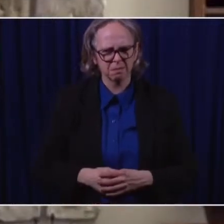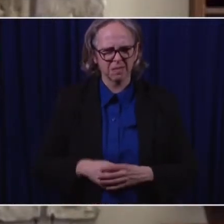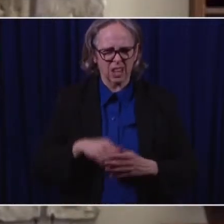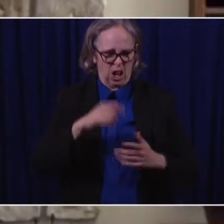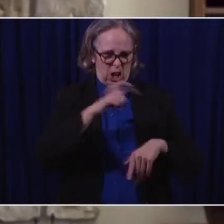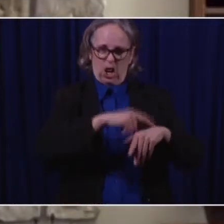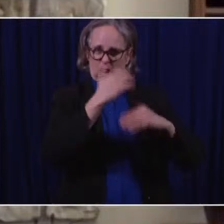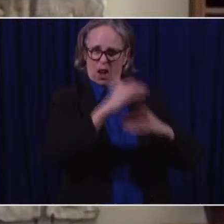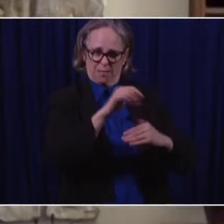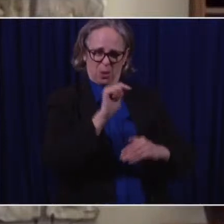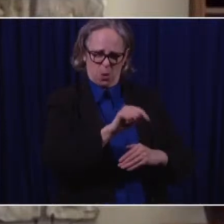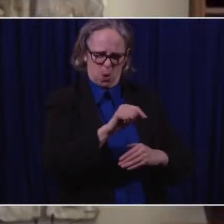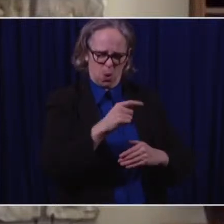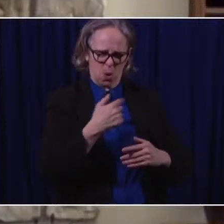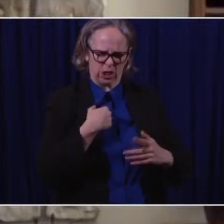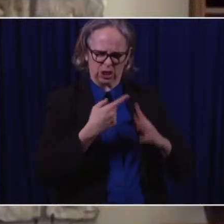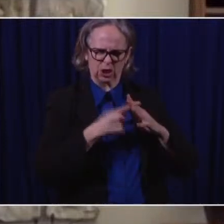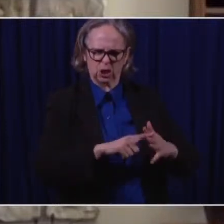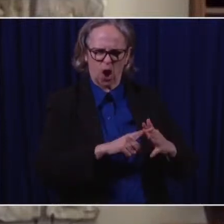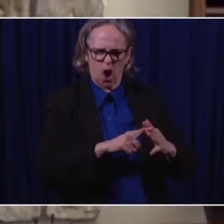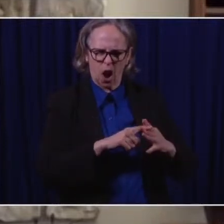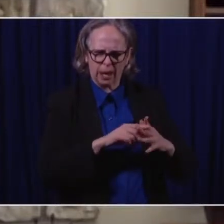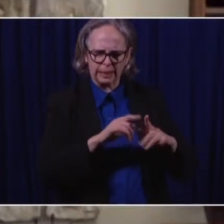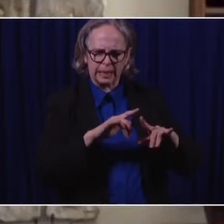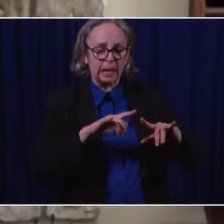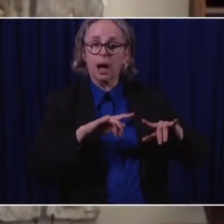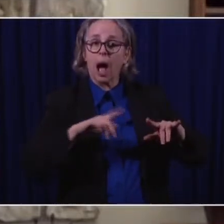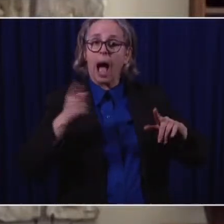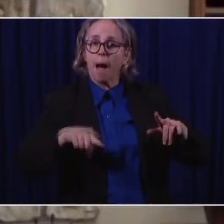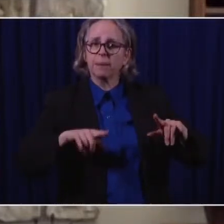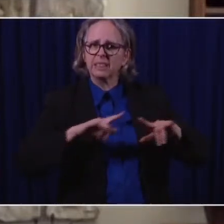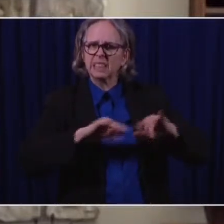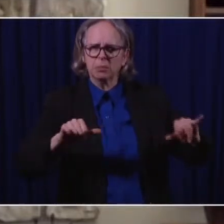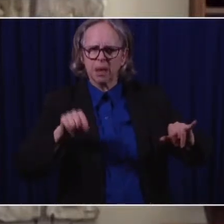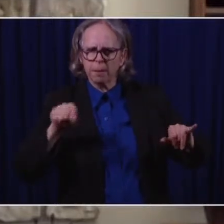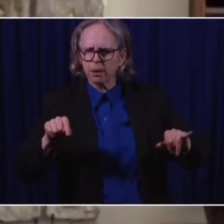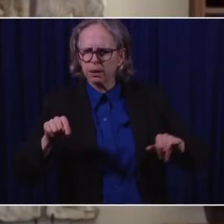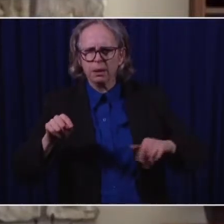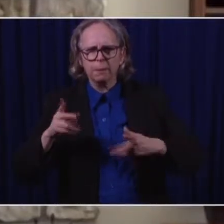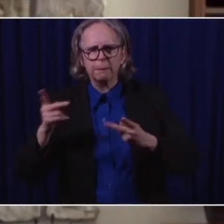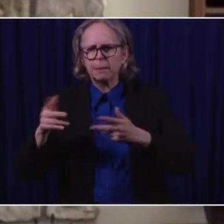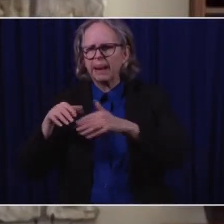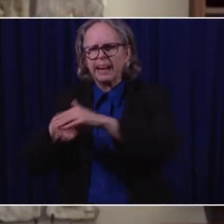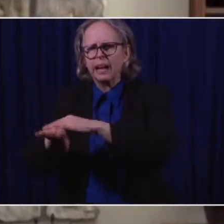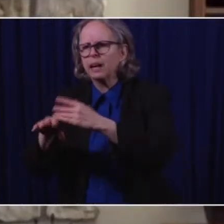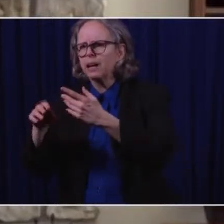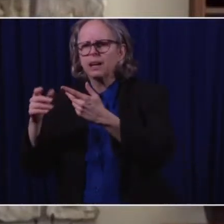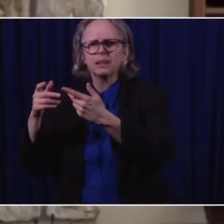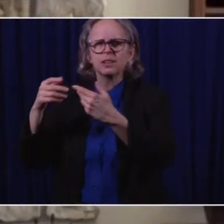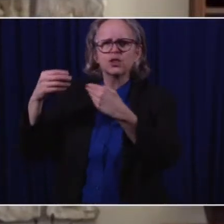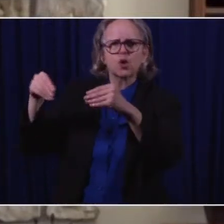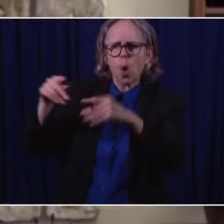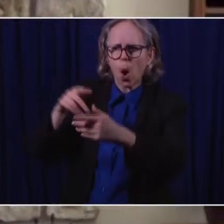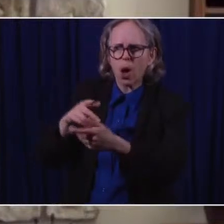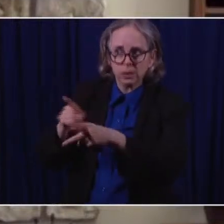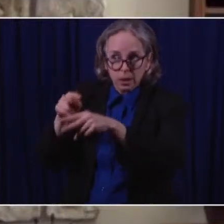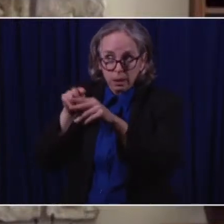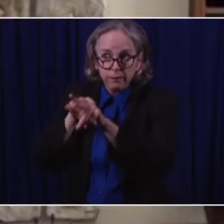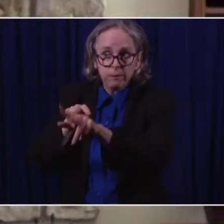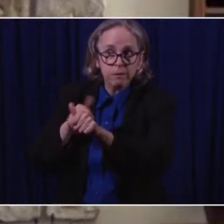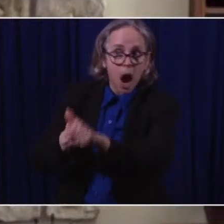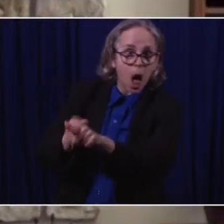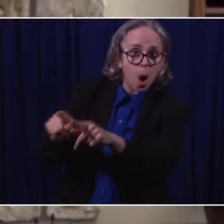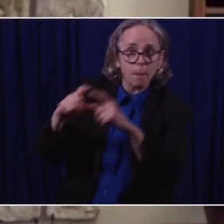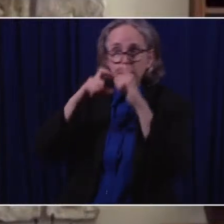started actually policing wearing masks in retail establishments. Those two things put together, we saw a